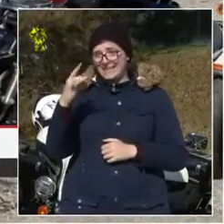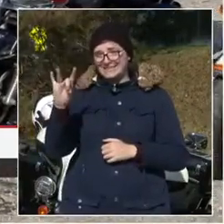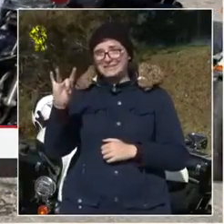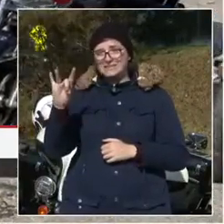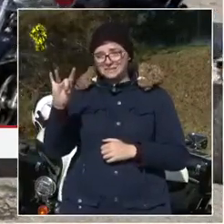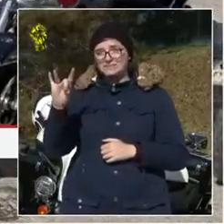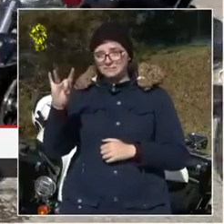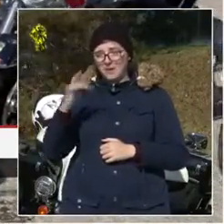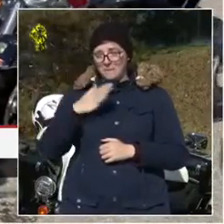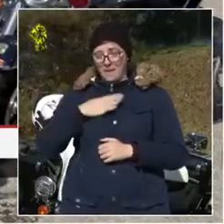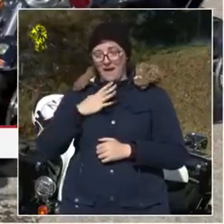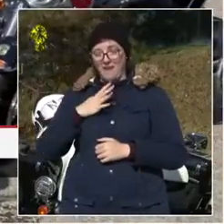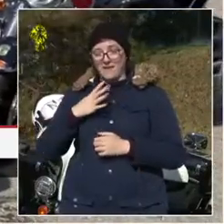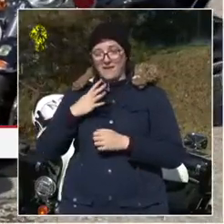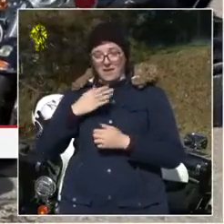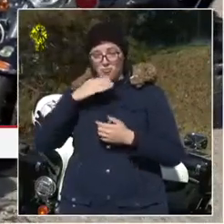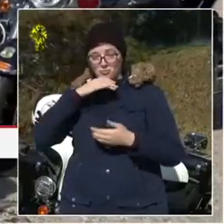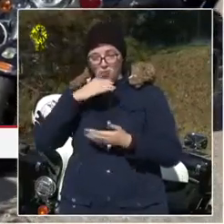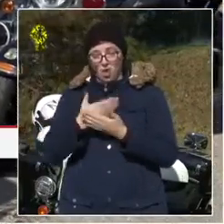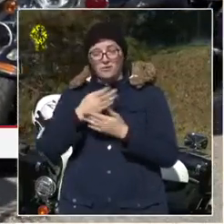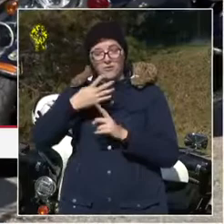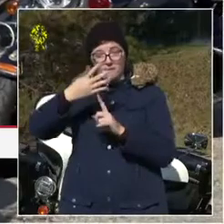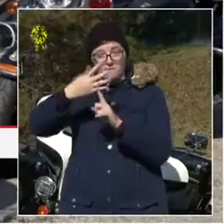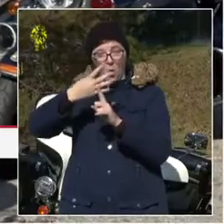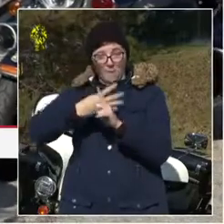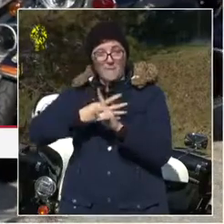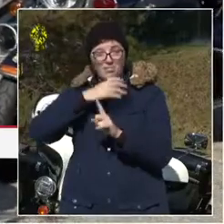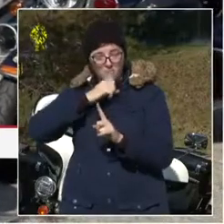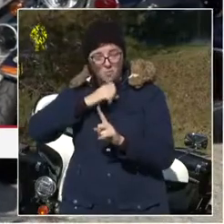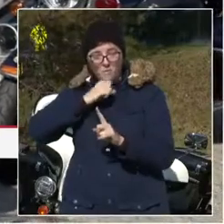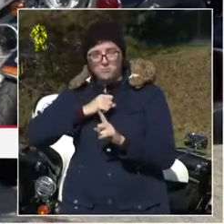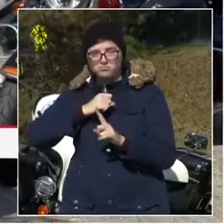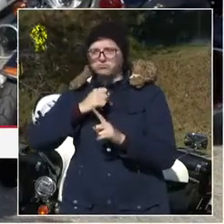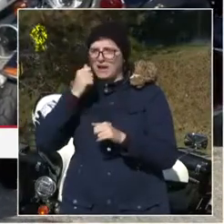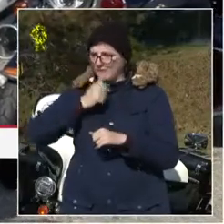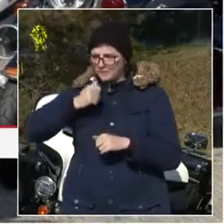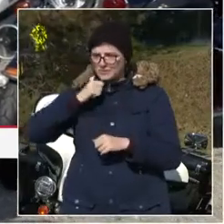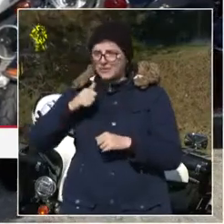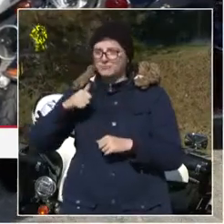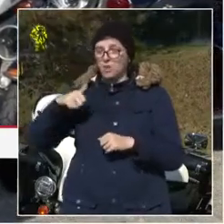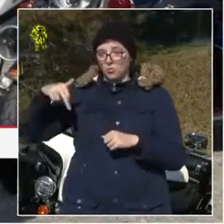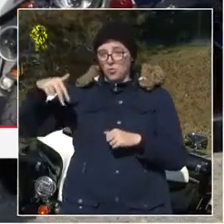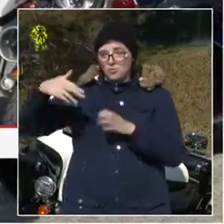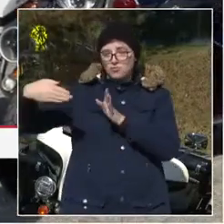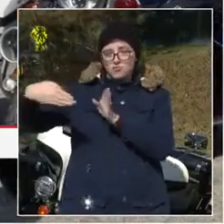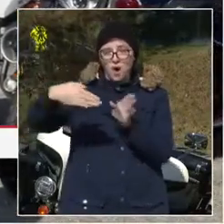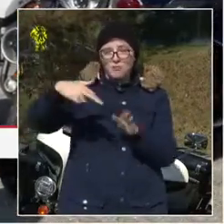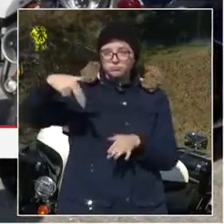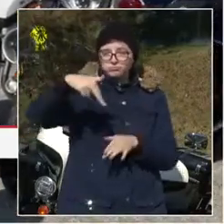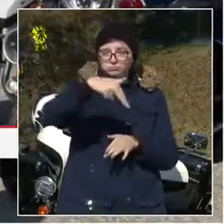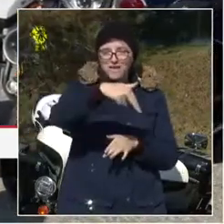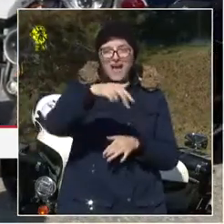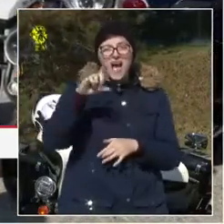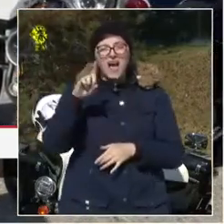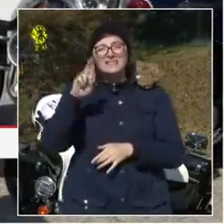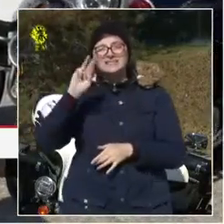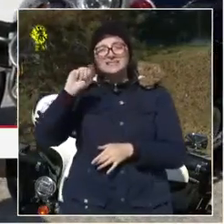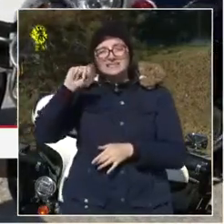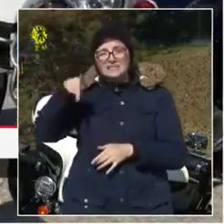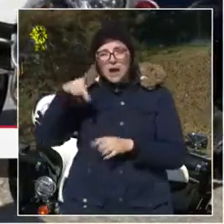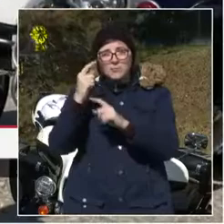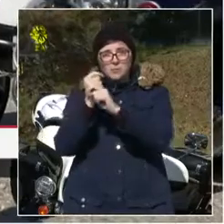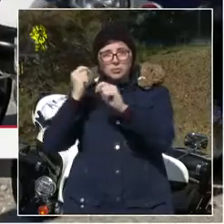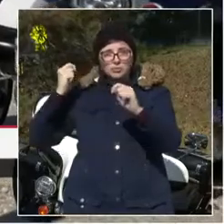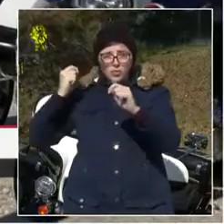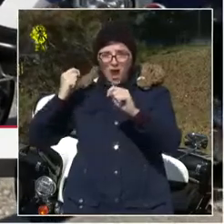my then 4-month-old daughter to daycare on our daily commute. We were in the crosswalk when a dump truck hit me. I pushed my